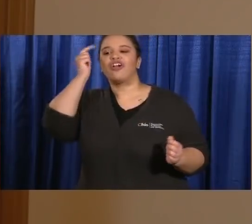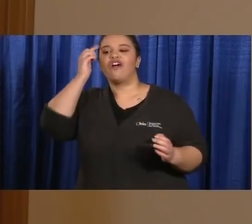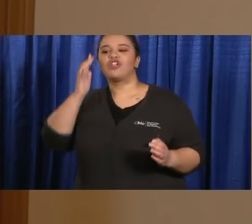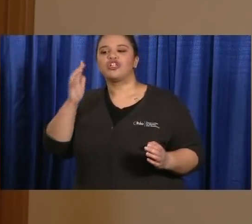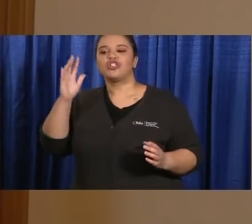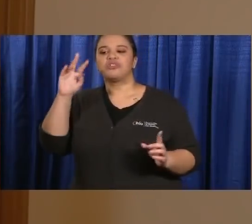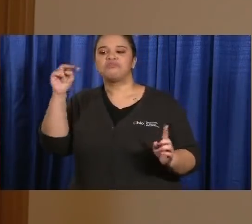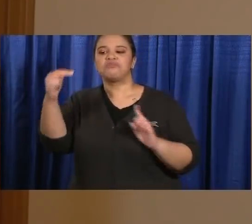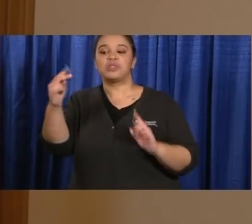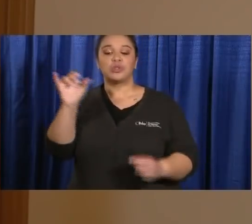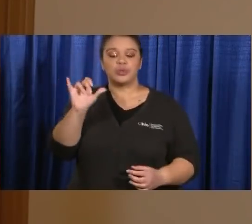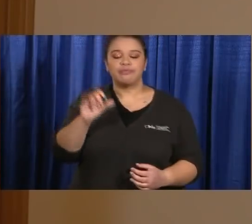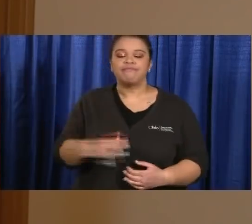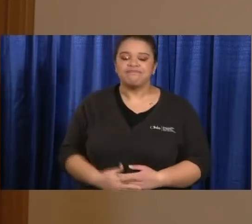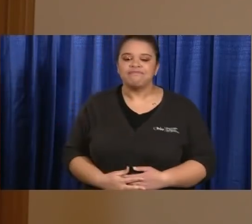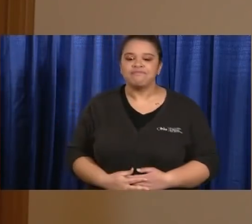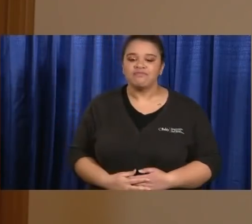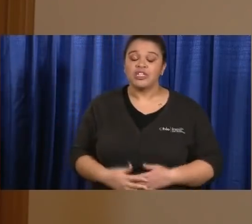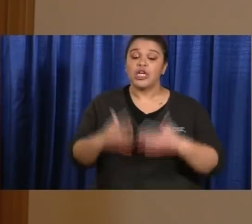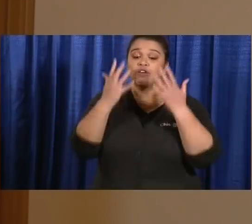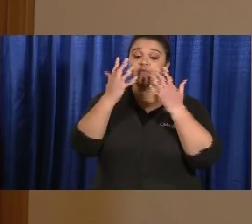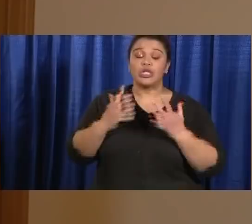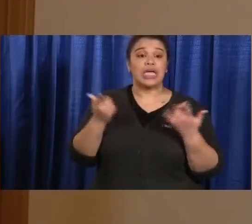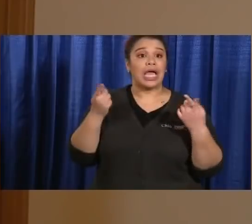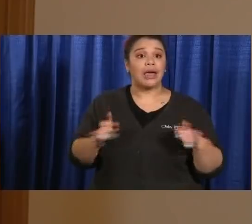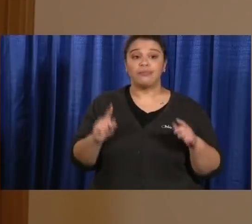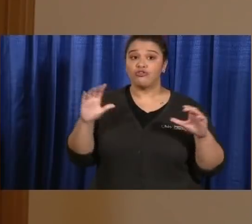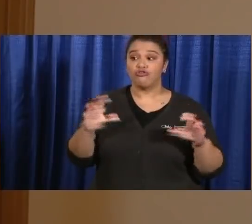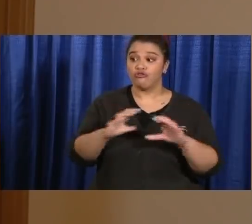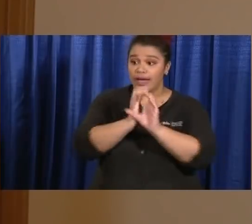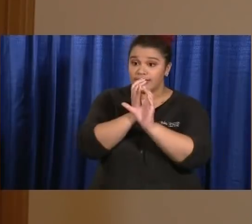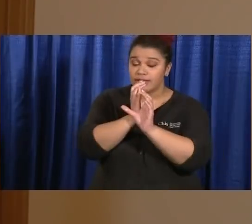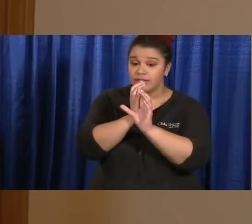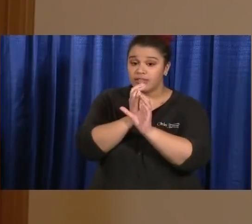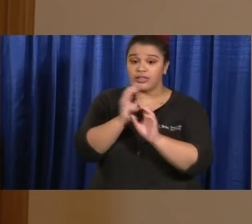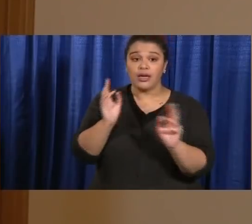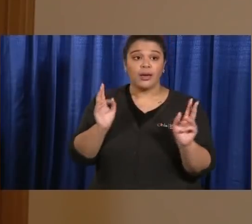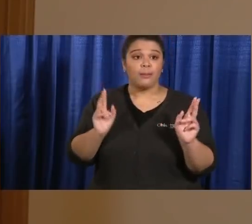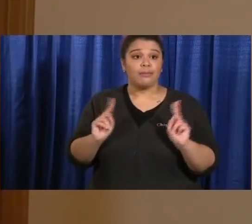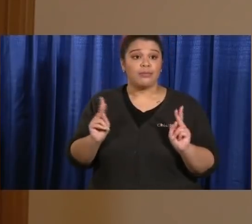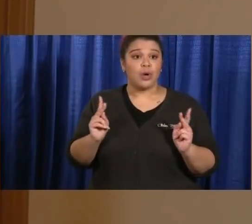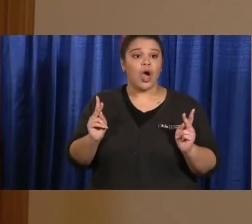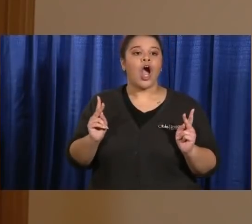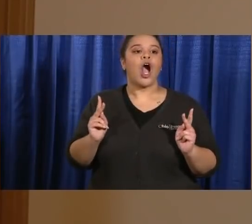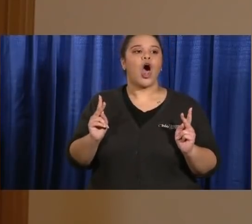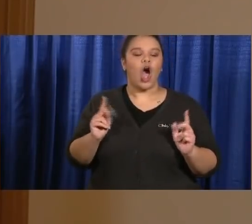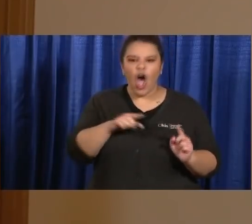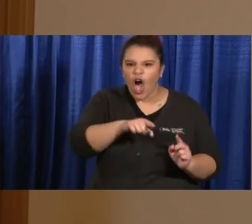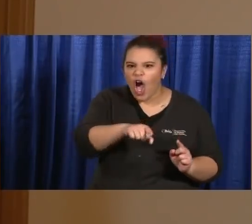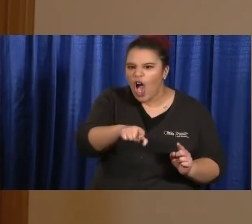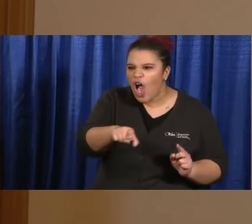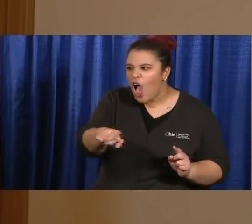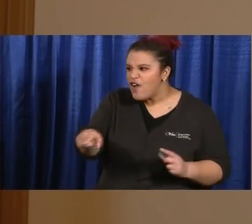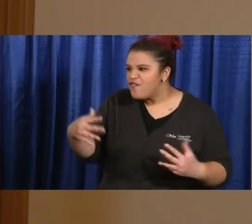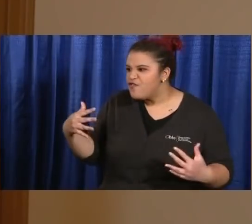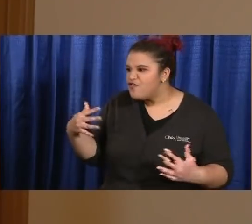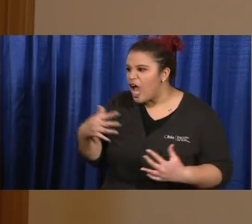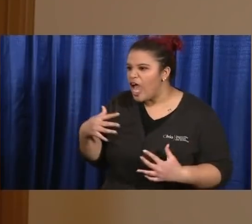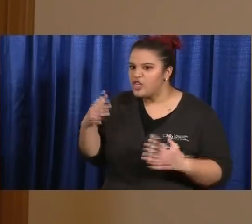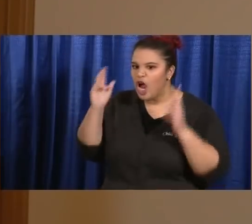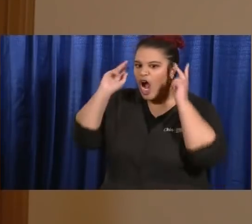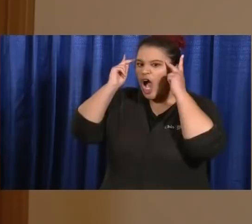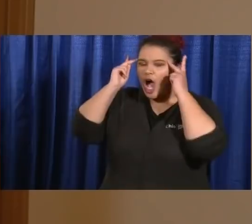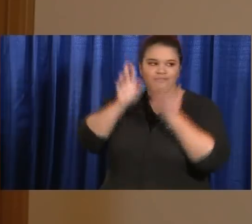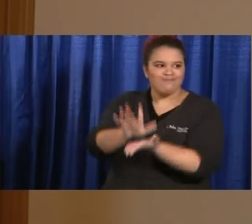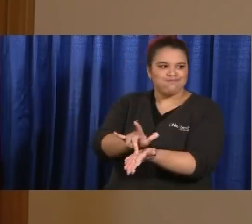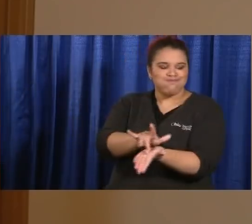well. Unfortunately, during times of crisis, people take advantage of fear and panic. I've seen in one of our neighboring states